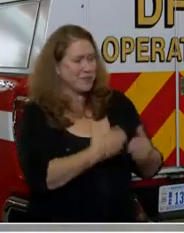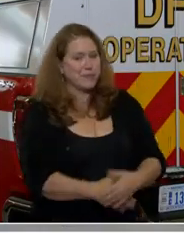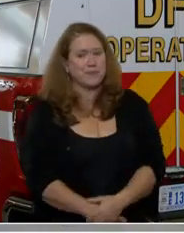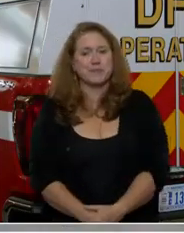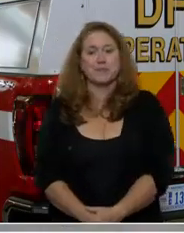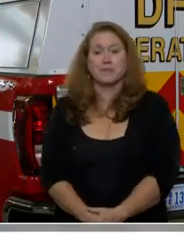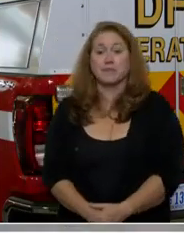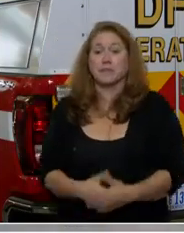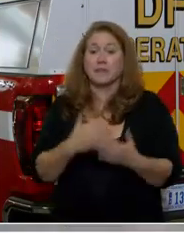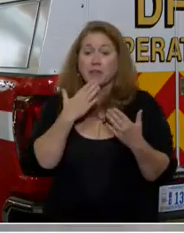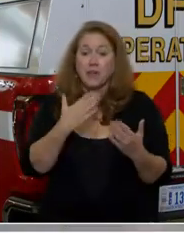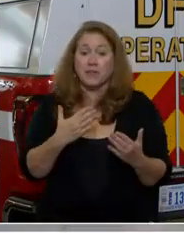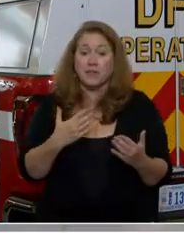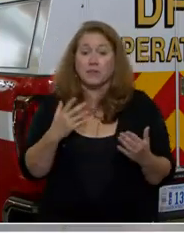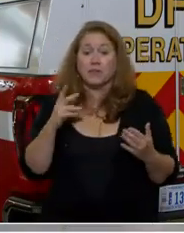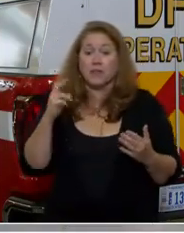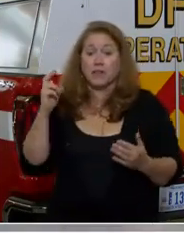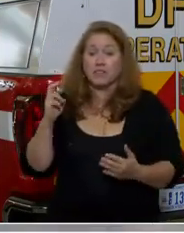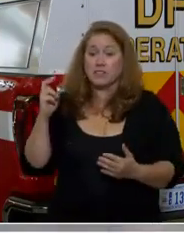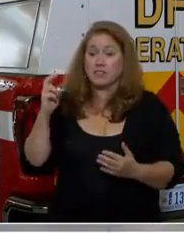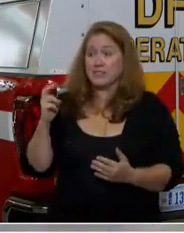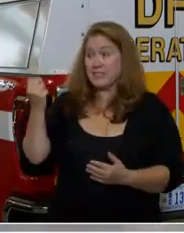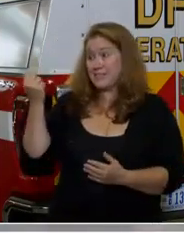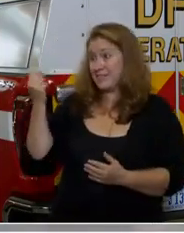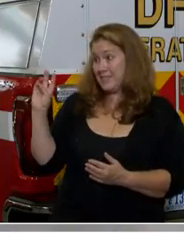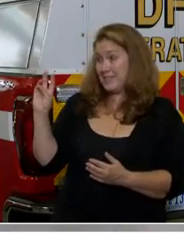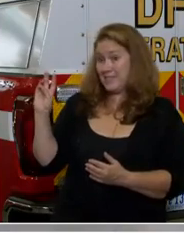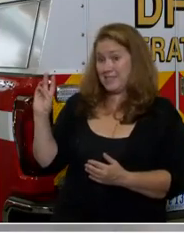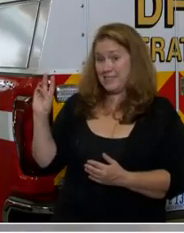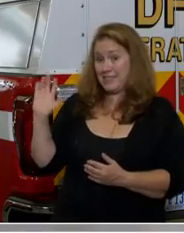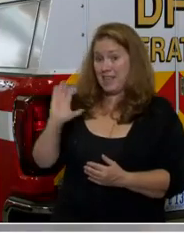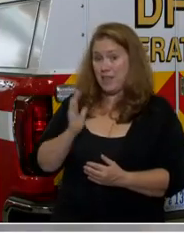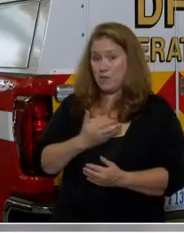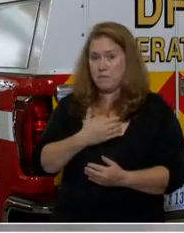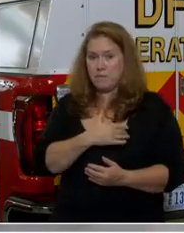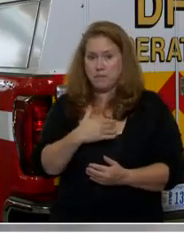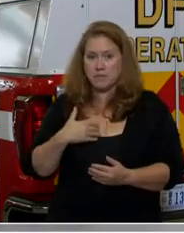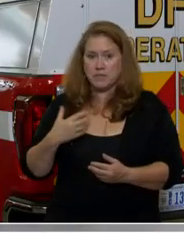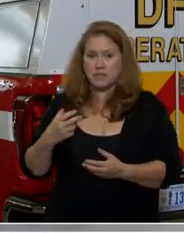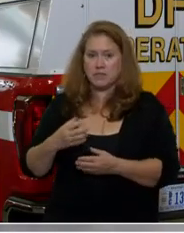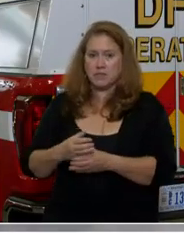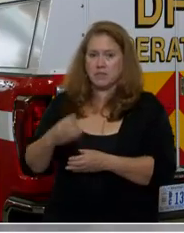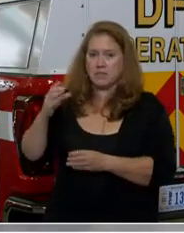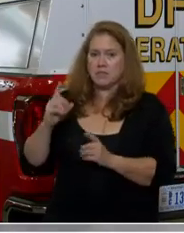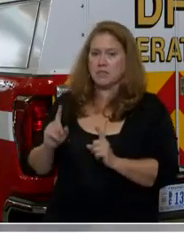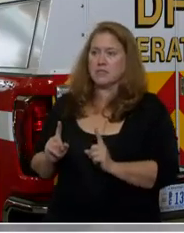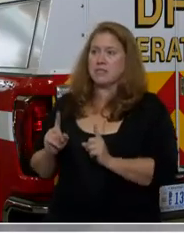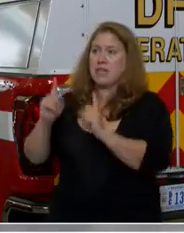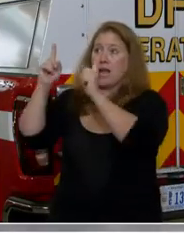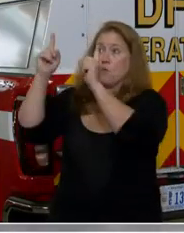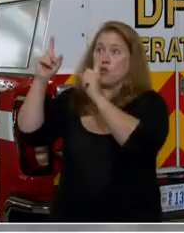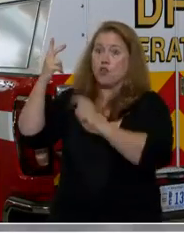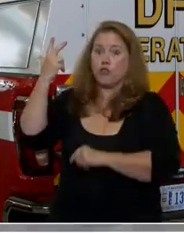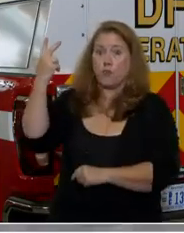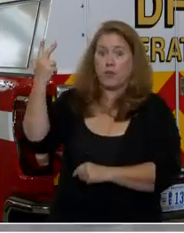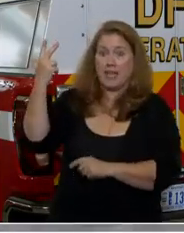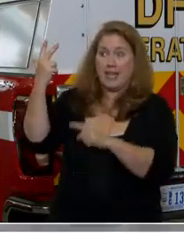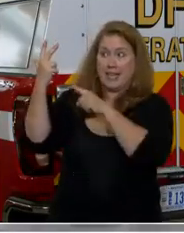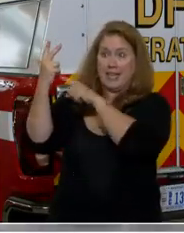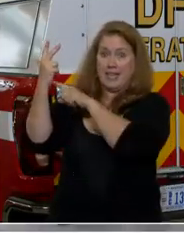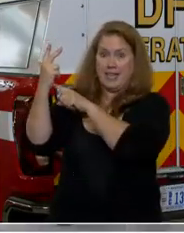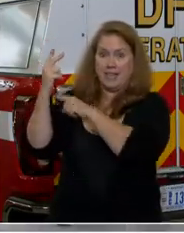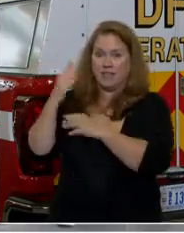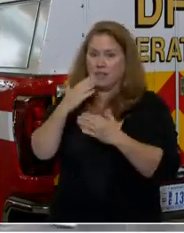Engine 16 and Tower 3. Thank you for hosting this once again. Thank you to everyone who is